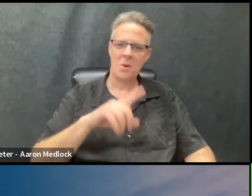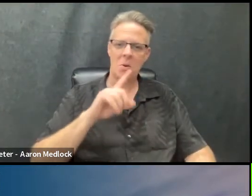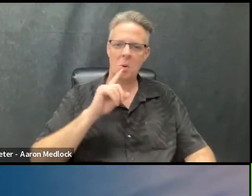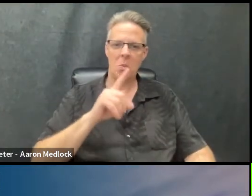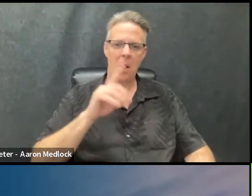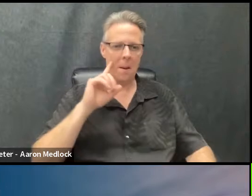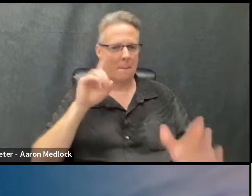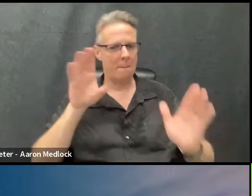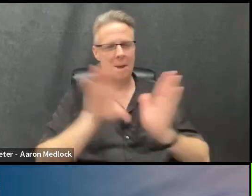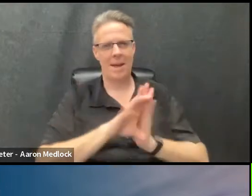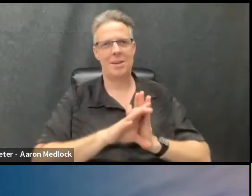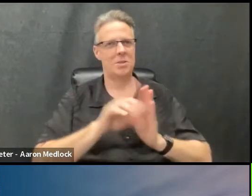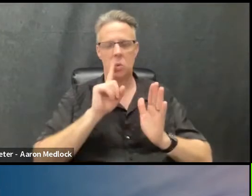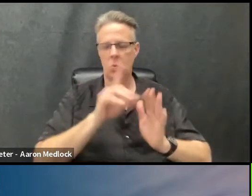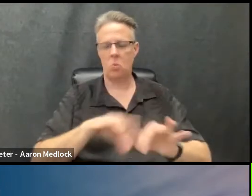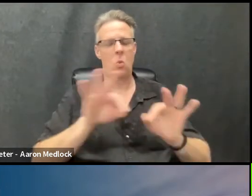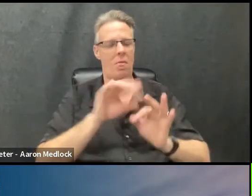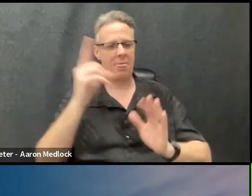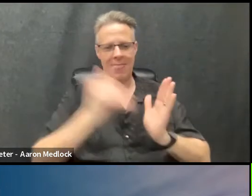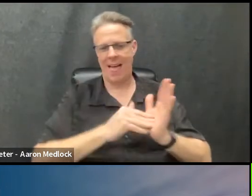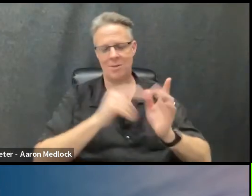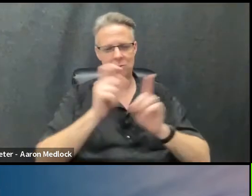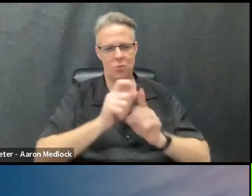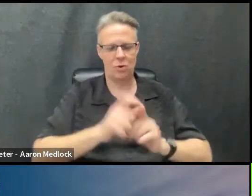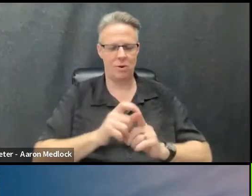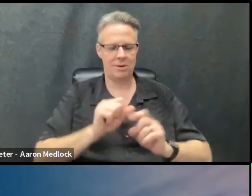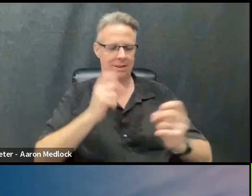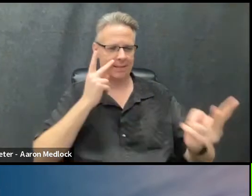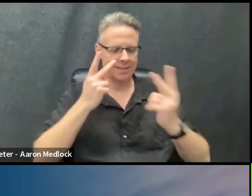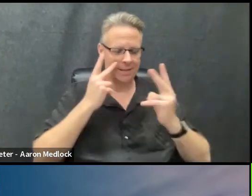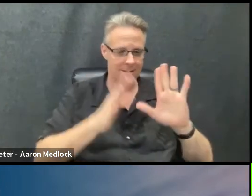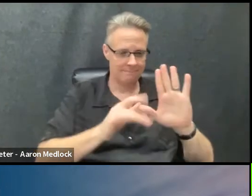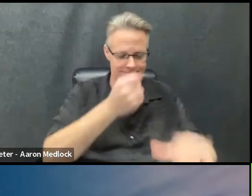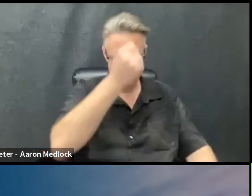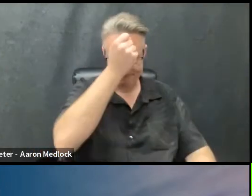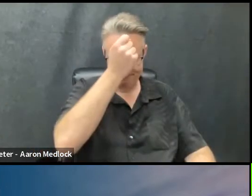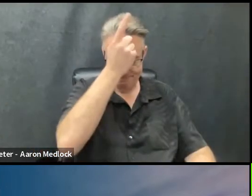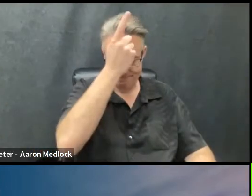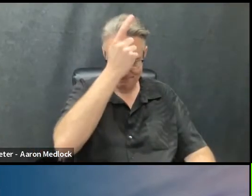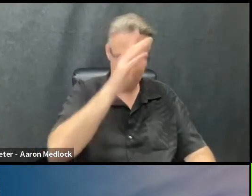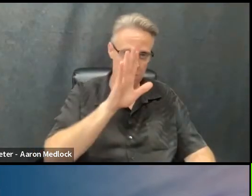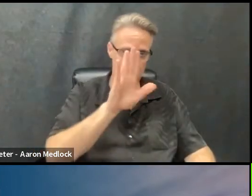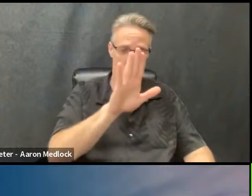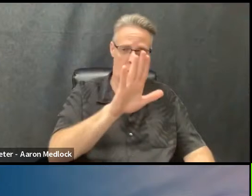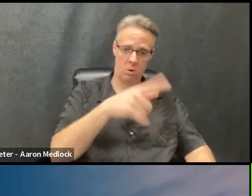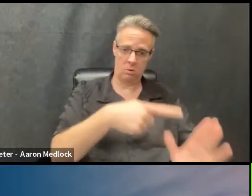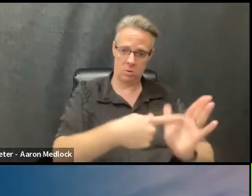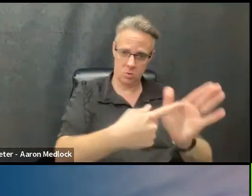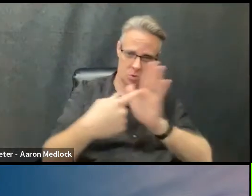worth 1,000 words. And seeing your pictures today,